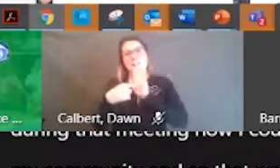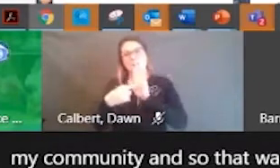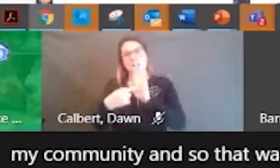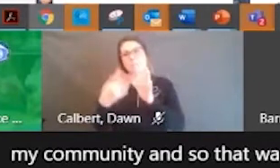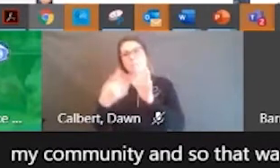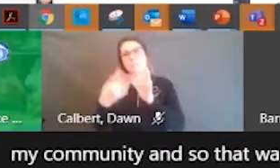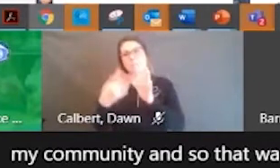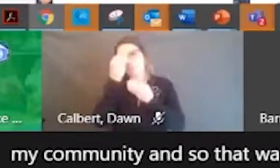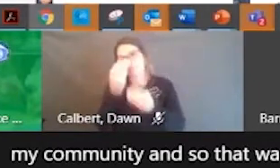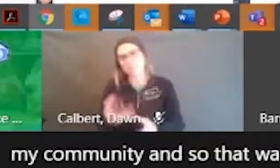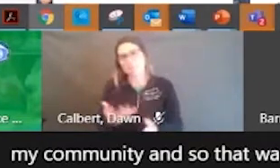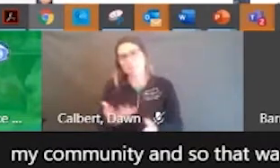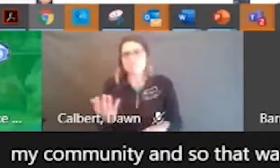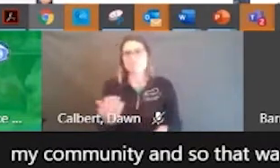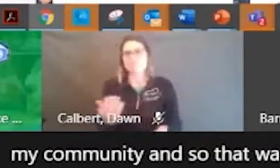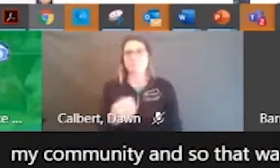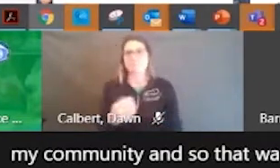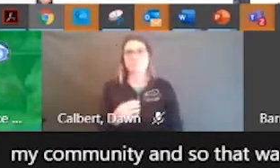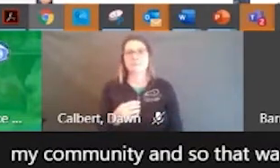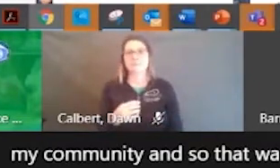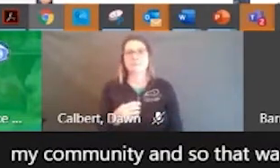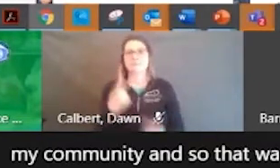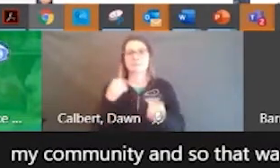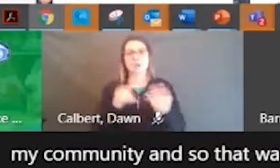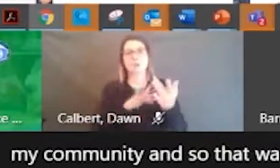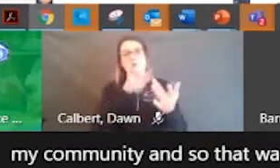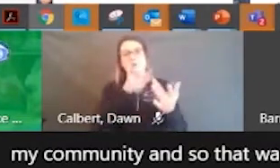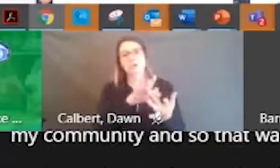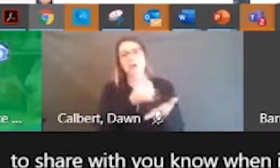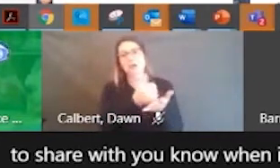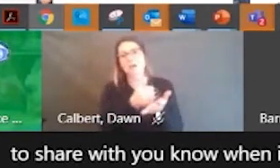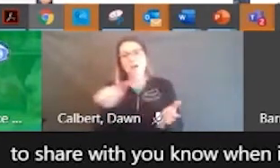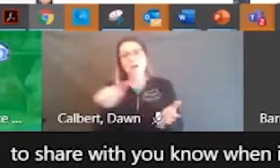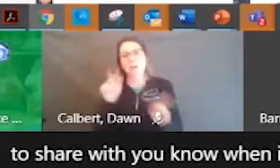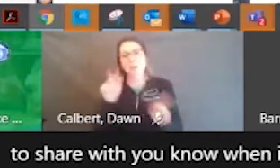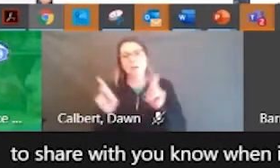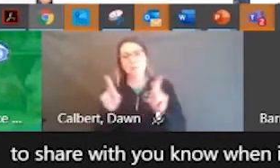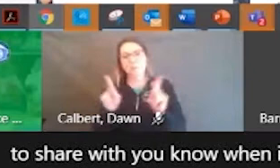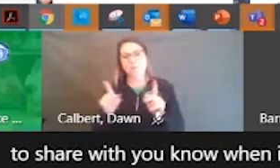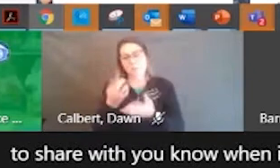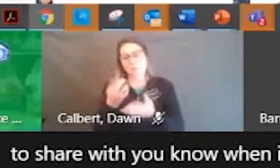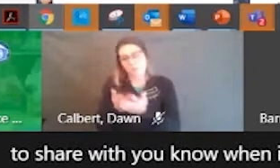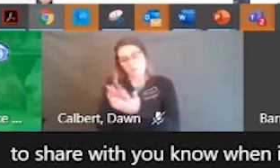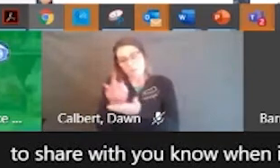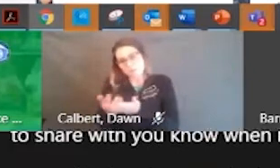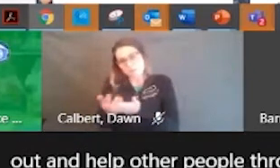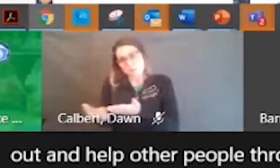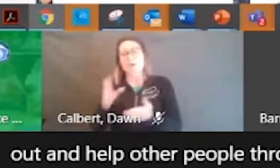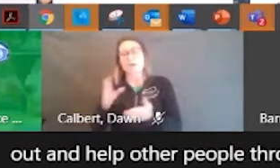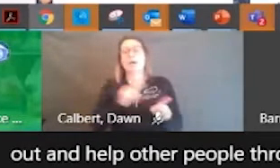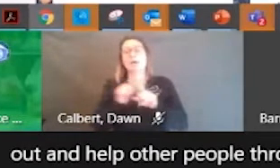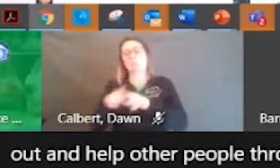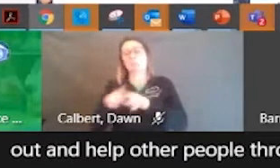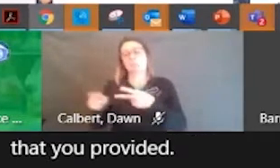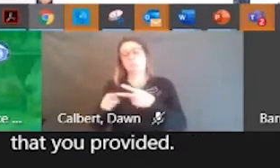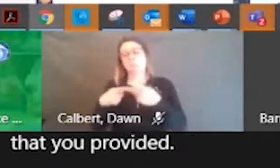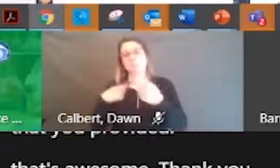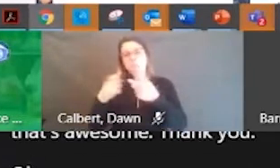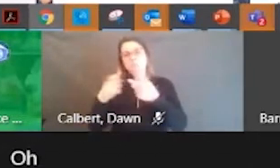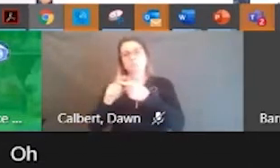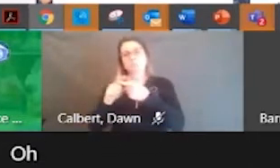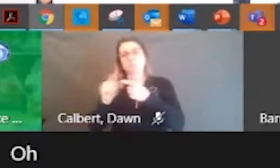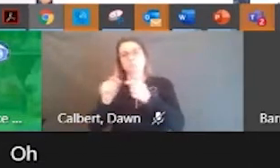comes to That's awesome. Thank you. attempting to reach out and help other people through some of the resources that you provided. And then also,